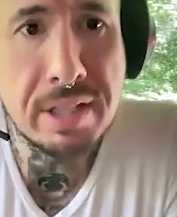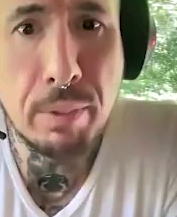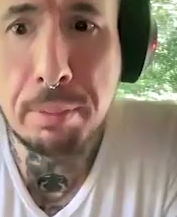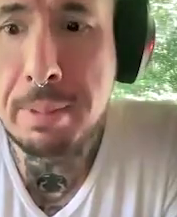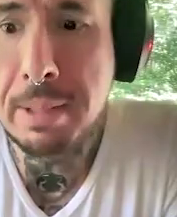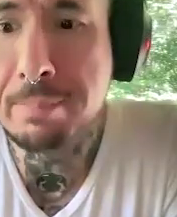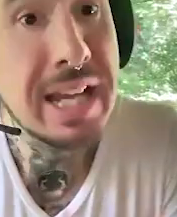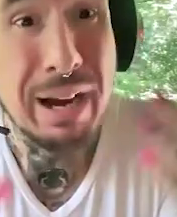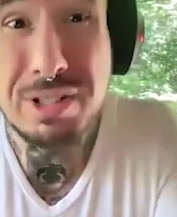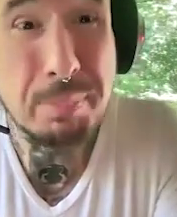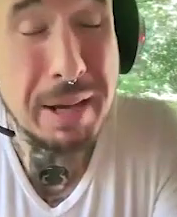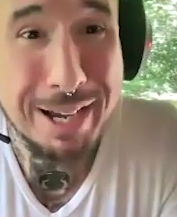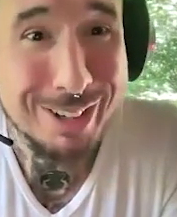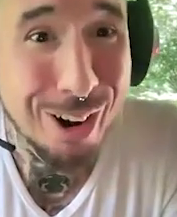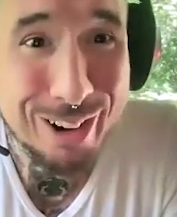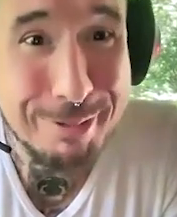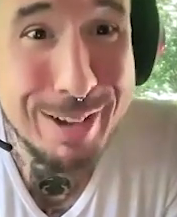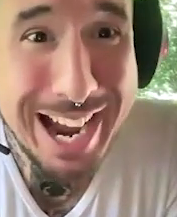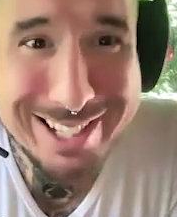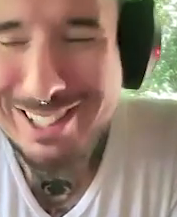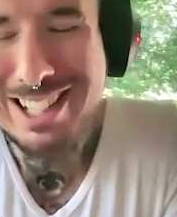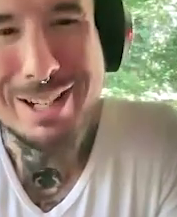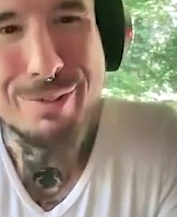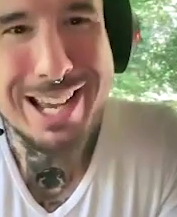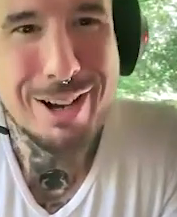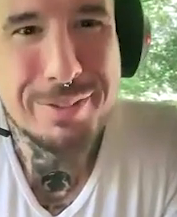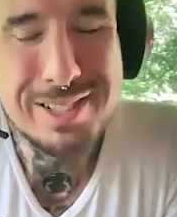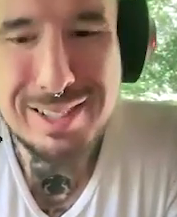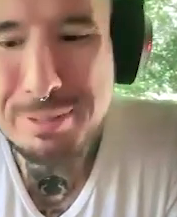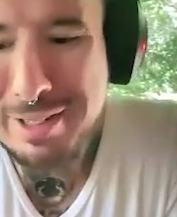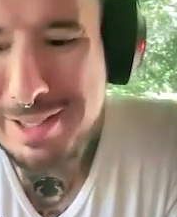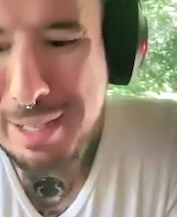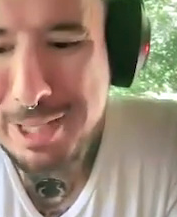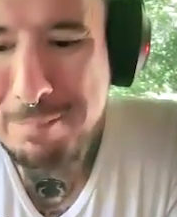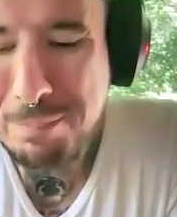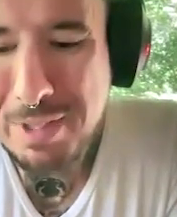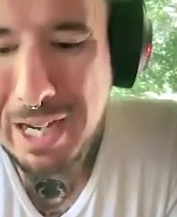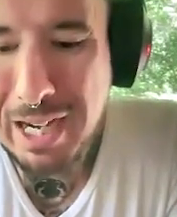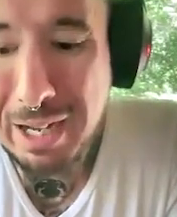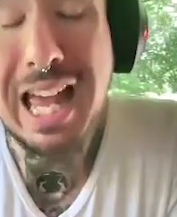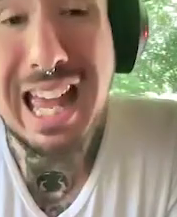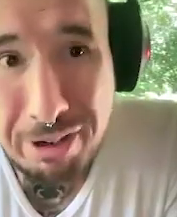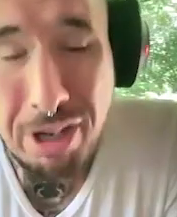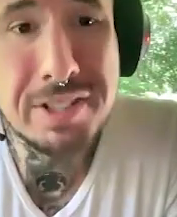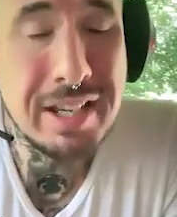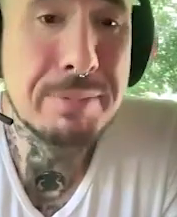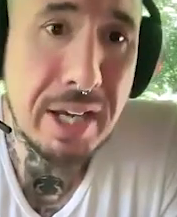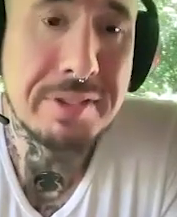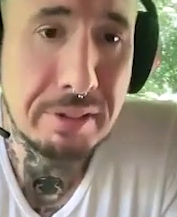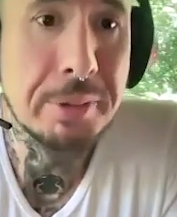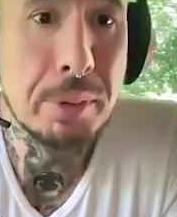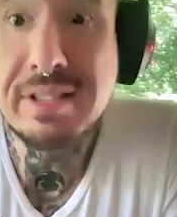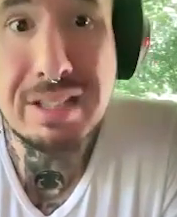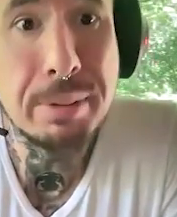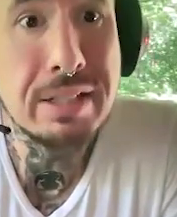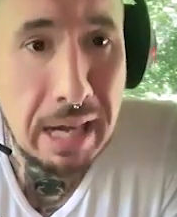my places of employment. I would sleep out of my car, at a van I often slept in, and oftentimes,